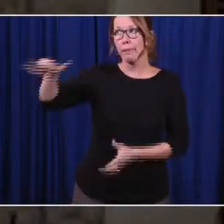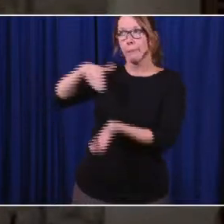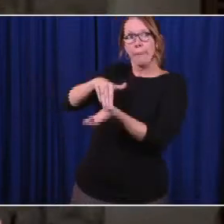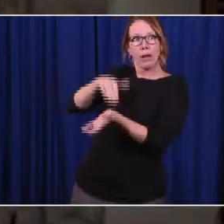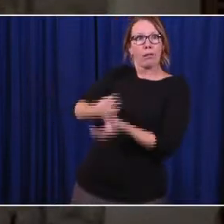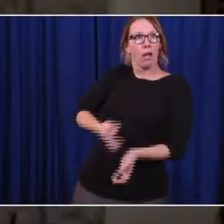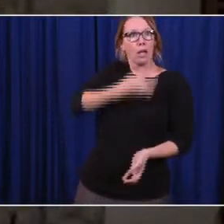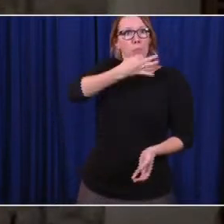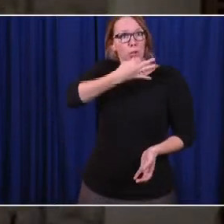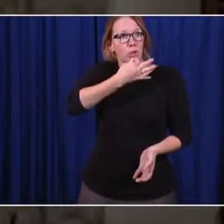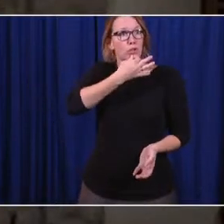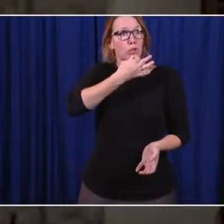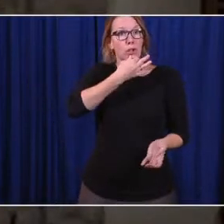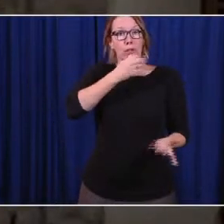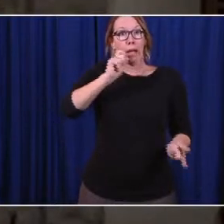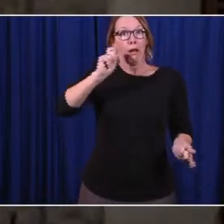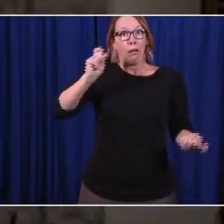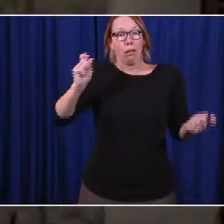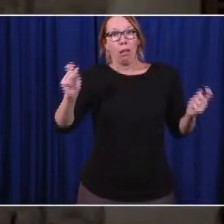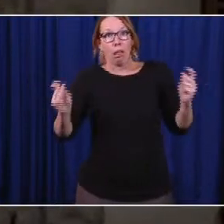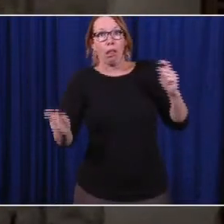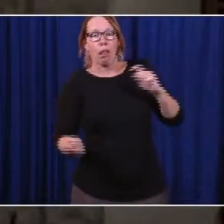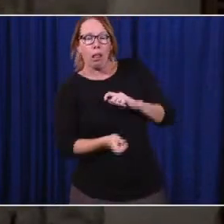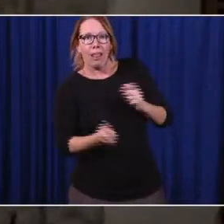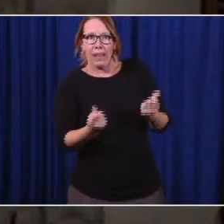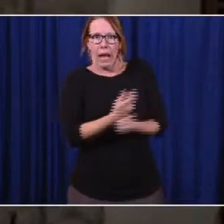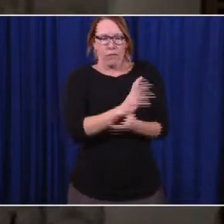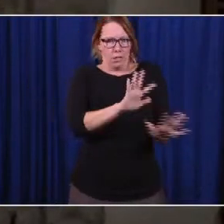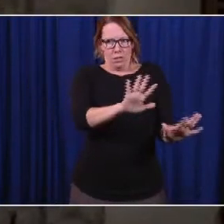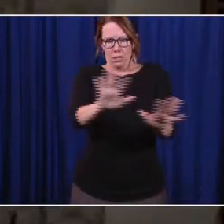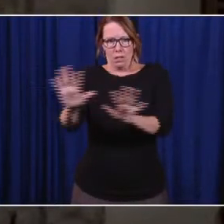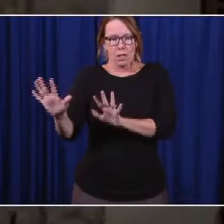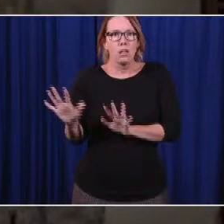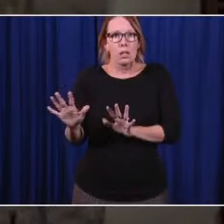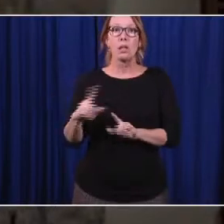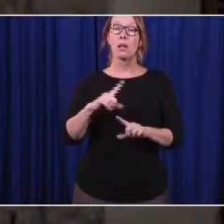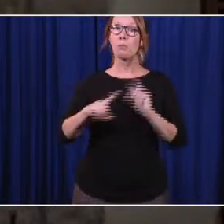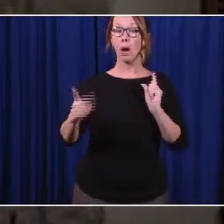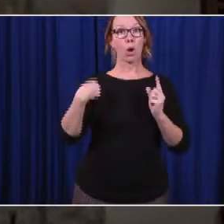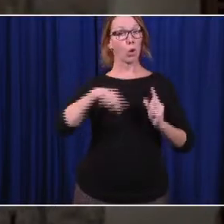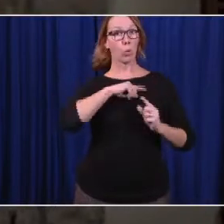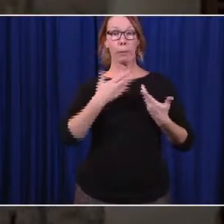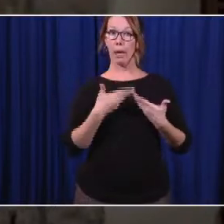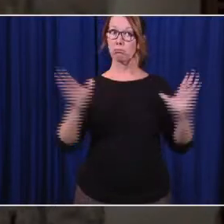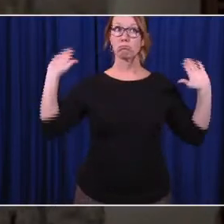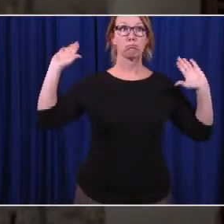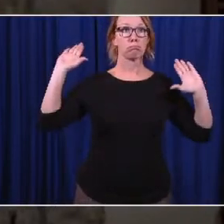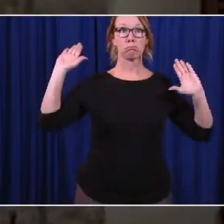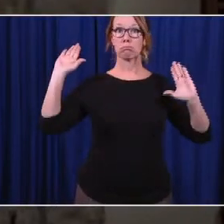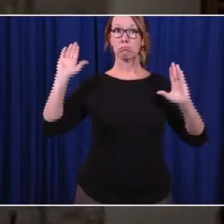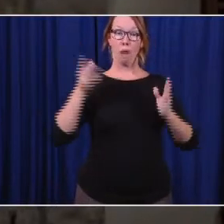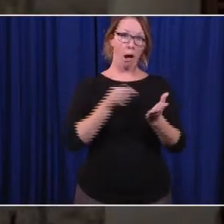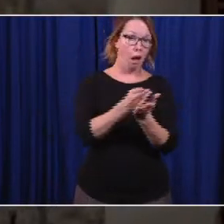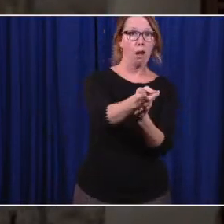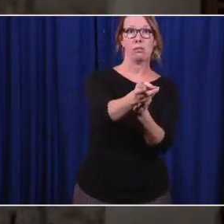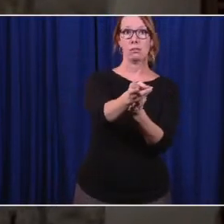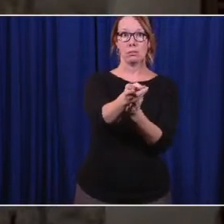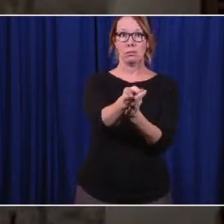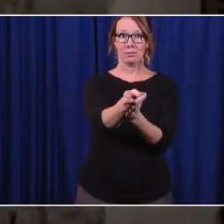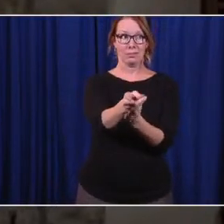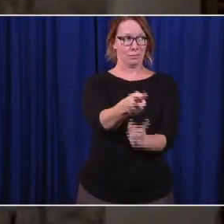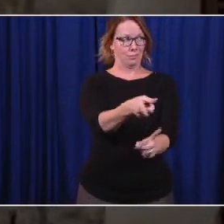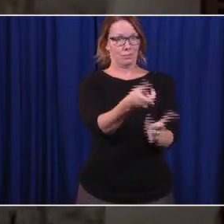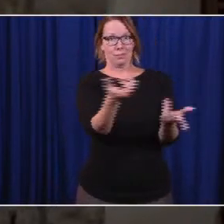experts are evolving. But we've been very open about